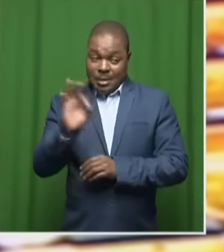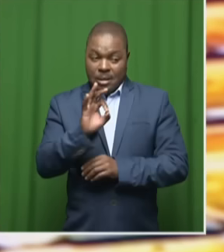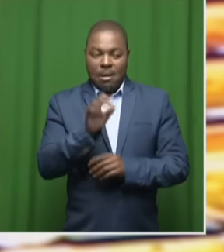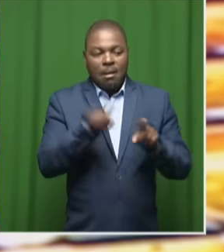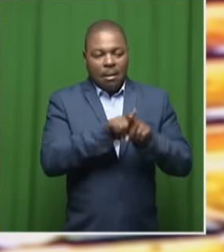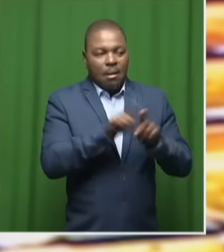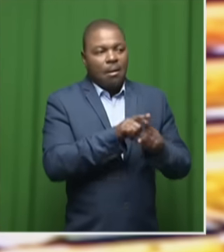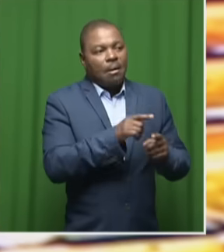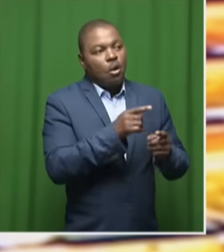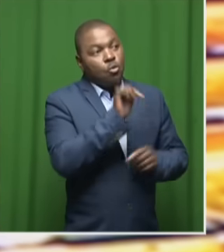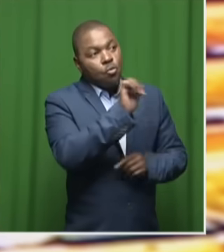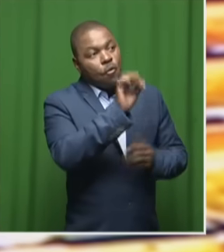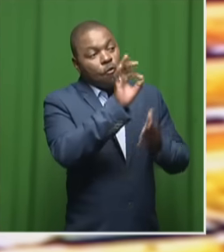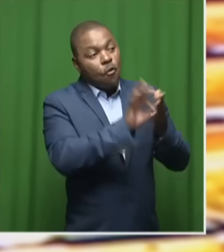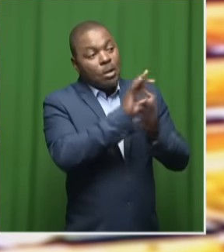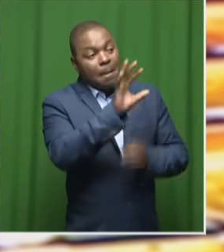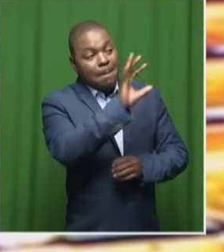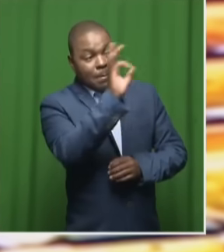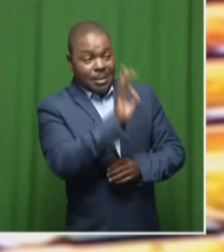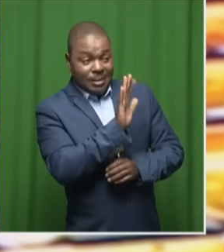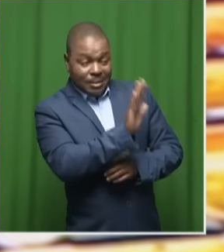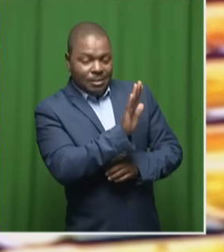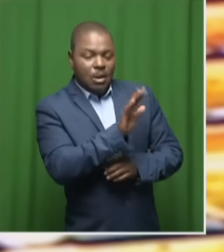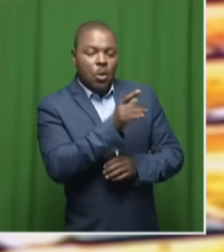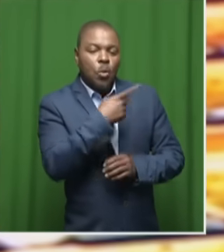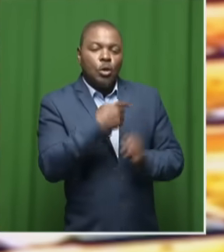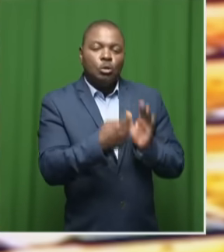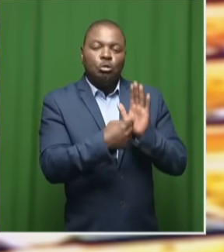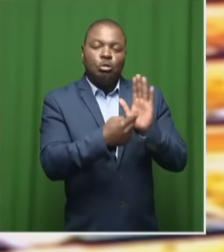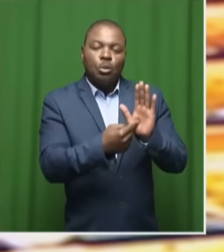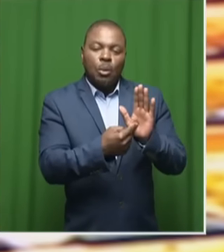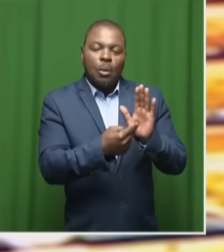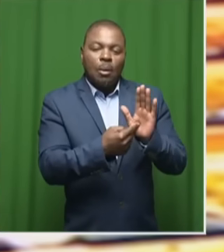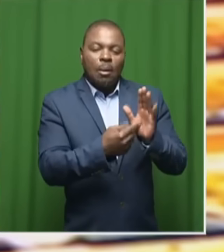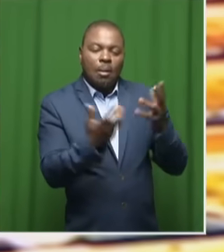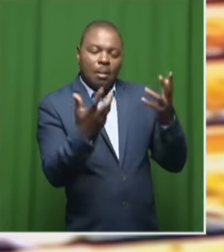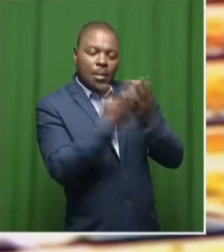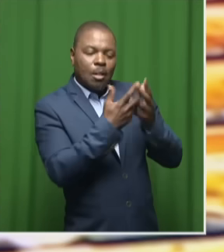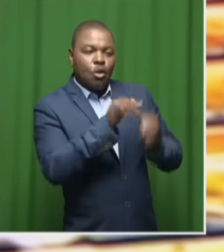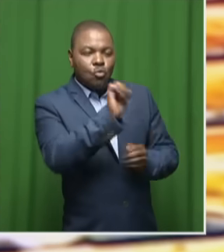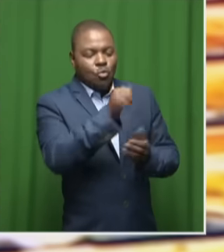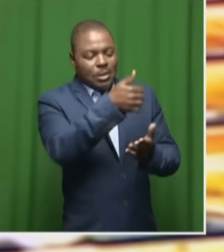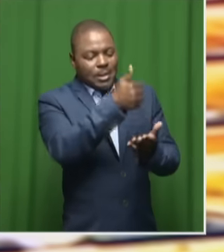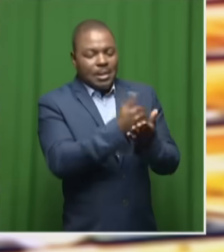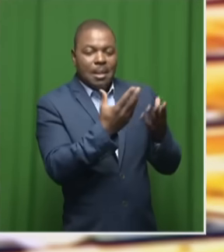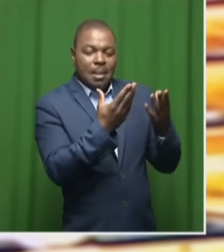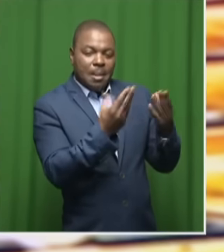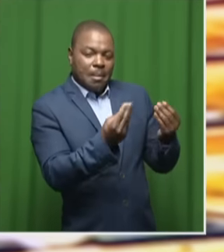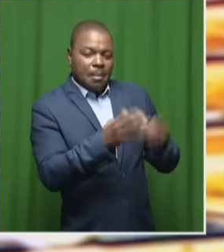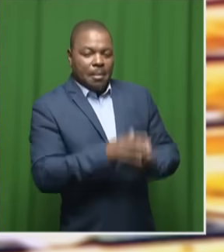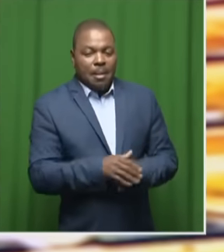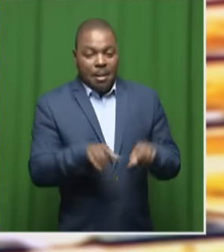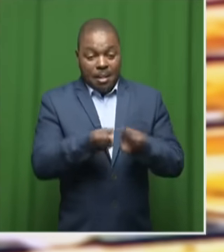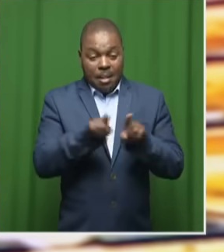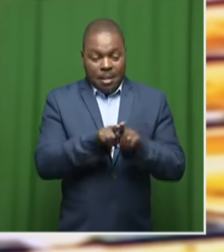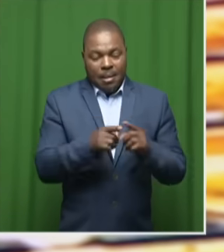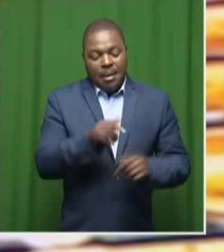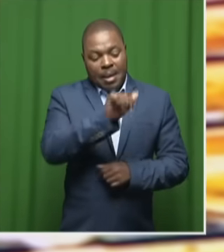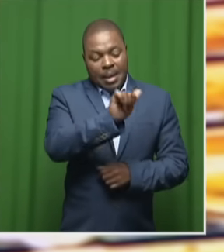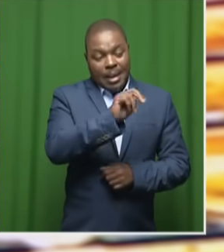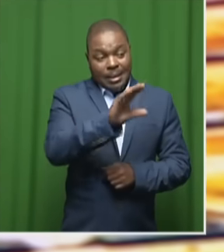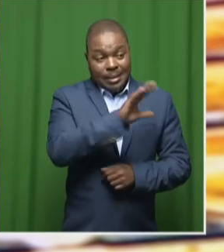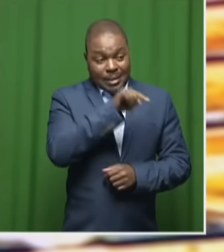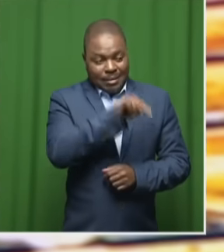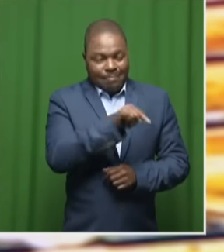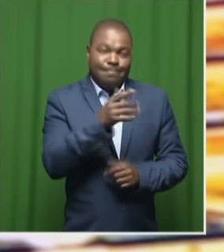votes that you get will also be shown in the number of seats that you get. In this case, the ANC